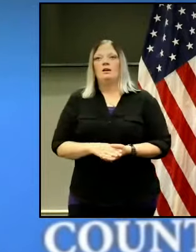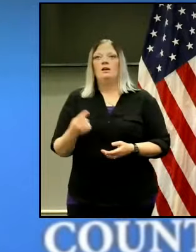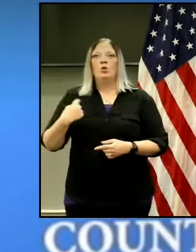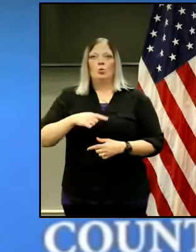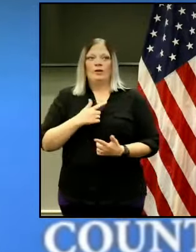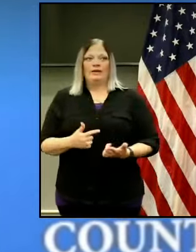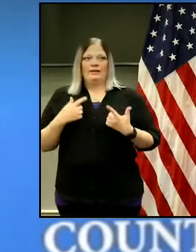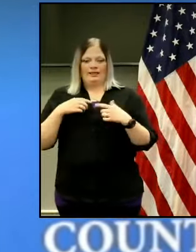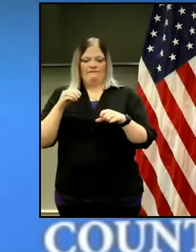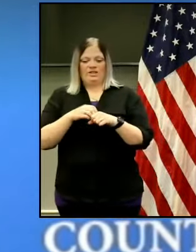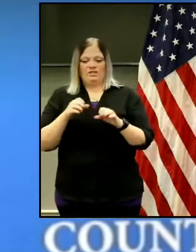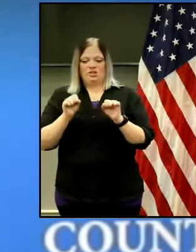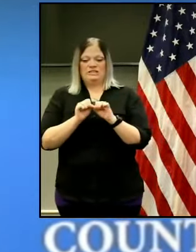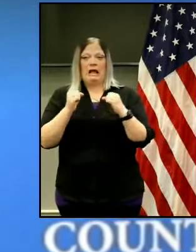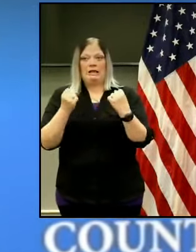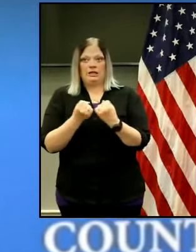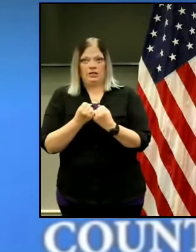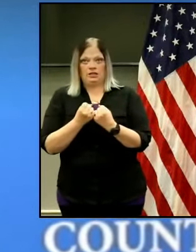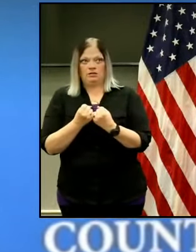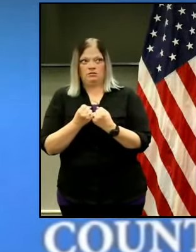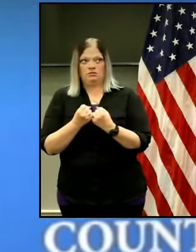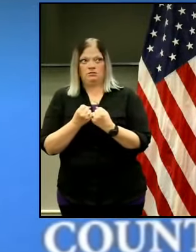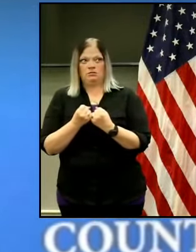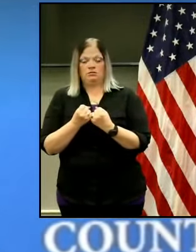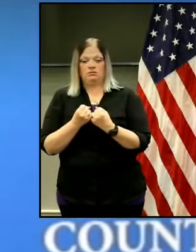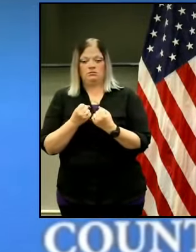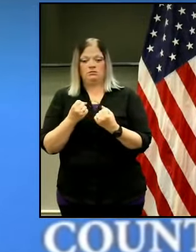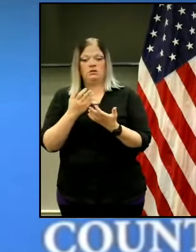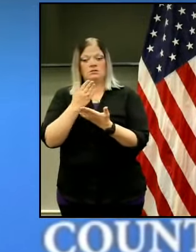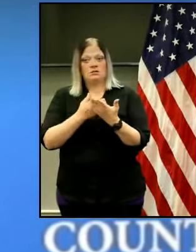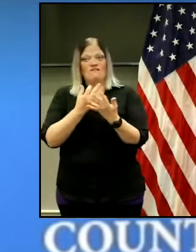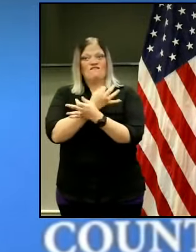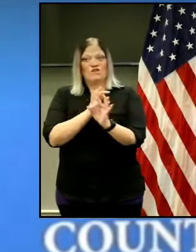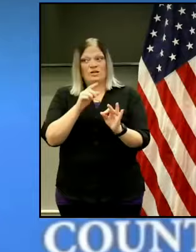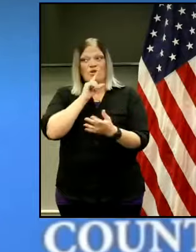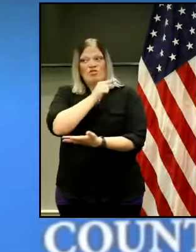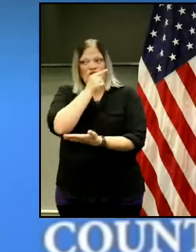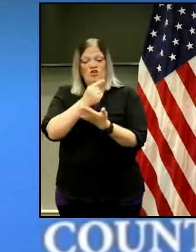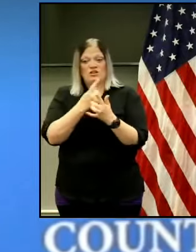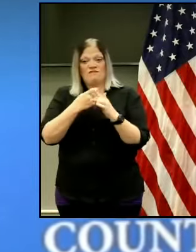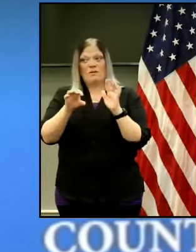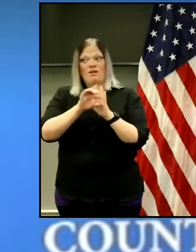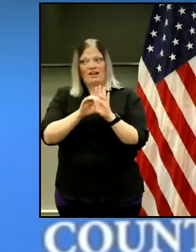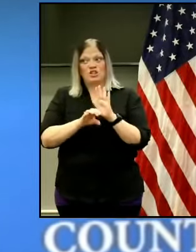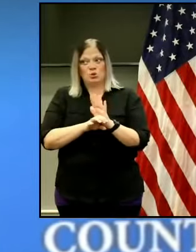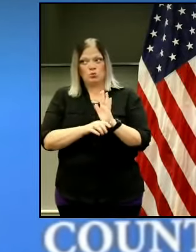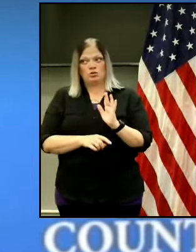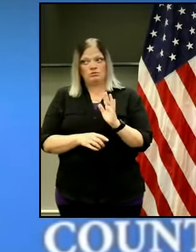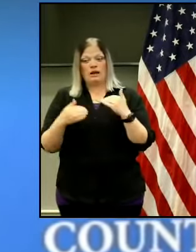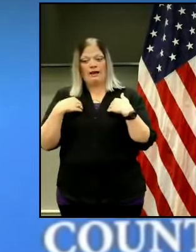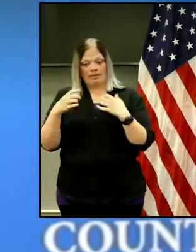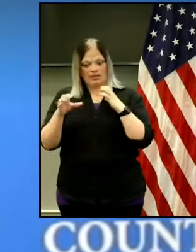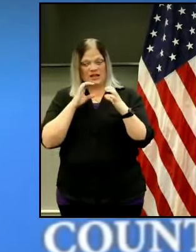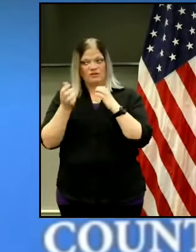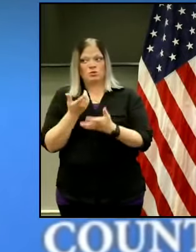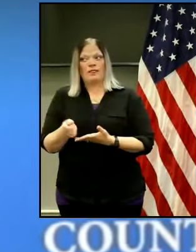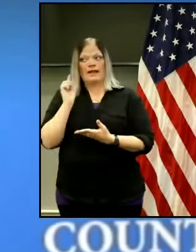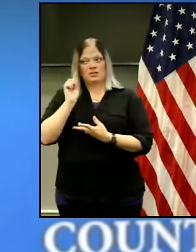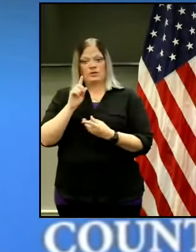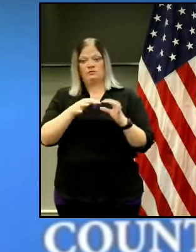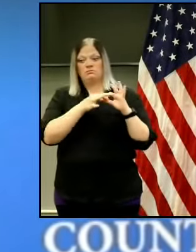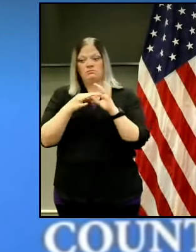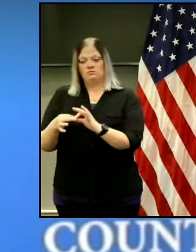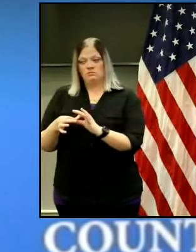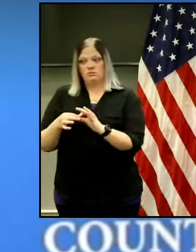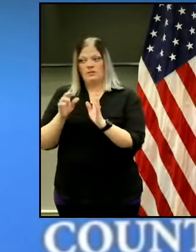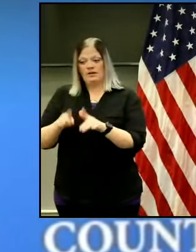society that is certain freedoms that are guaranteed by the Constitution. I had this conversation last week about the issues with regards